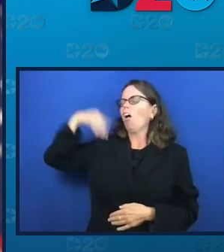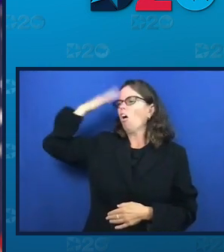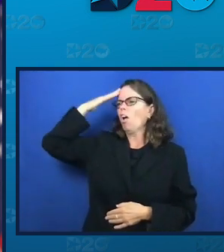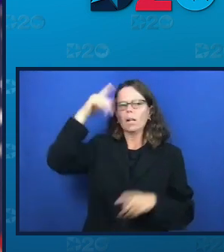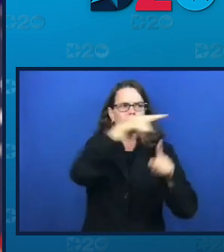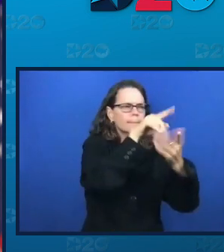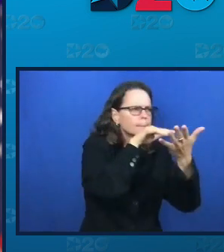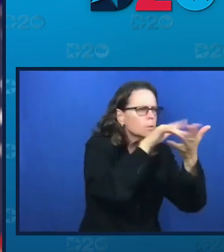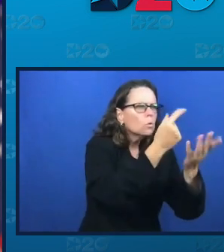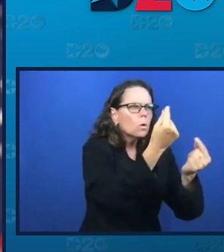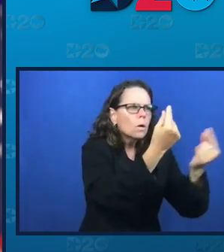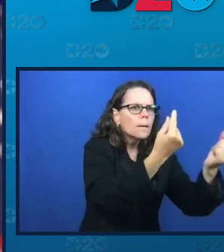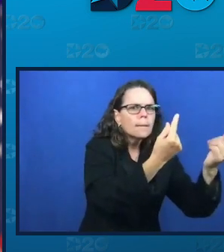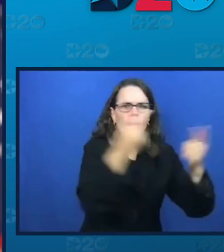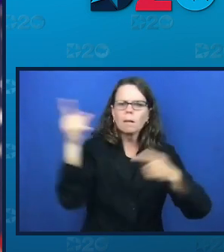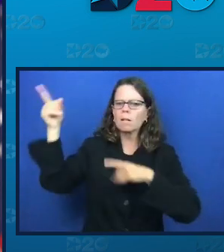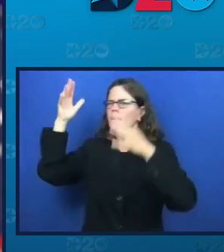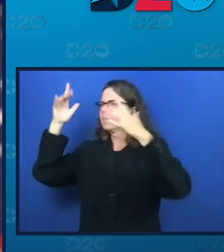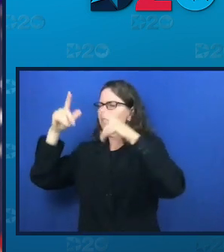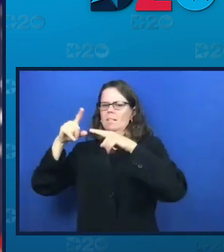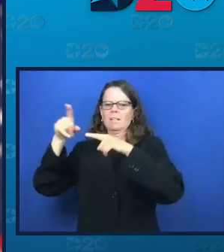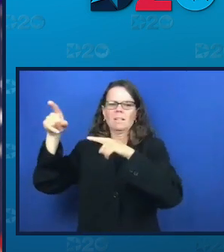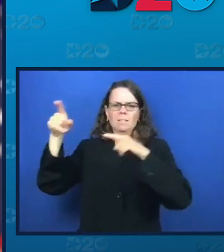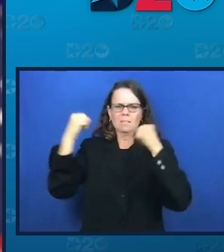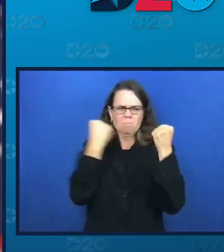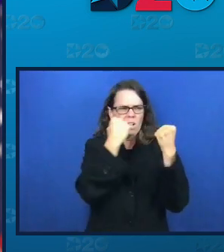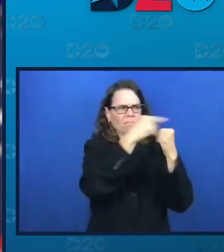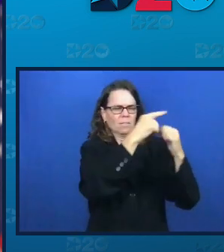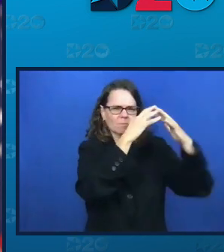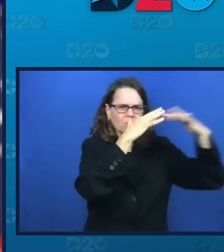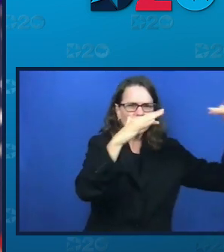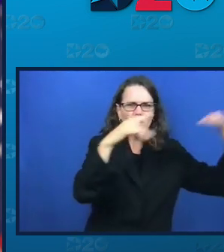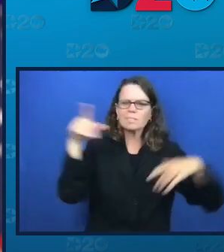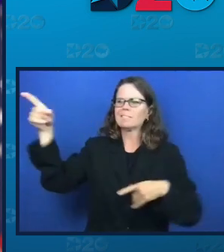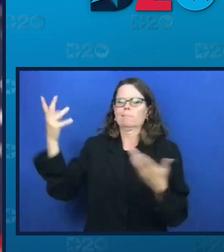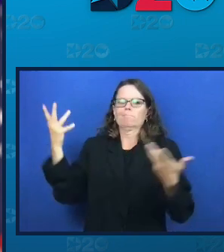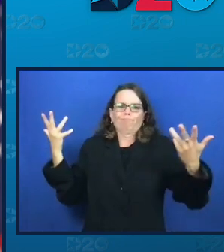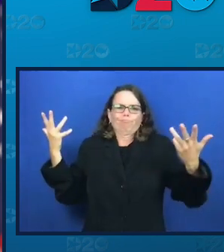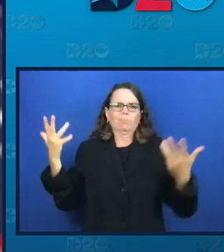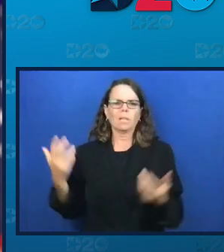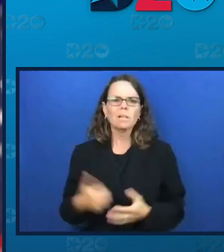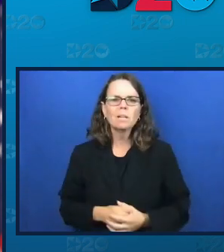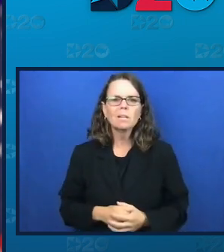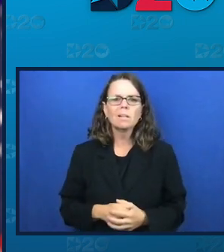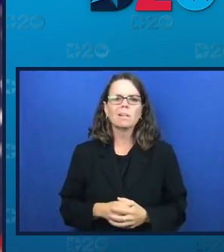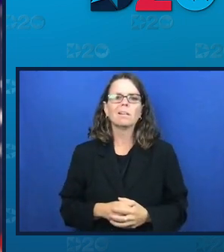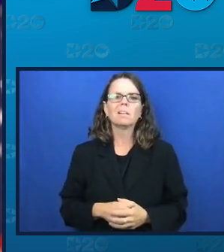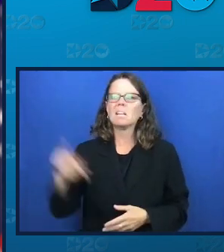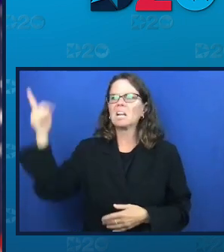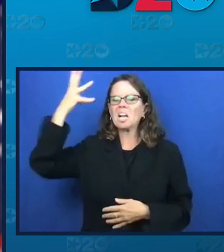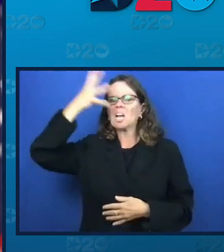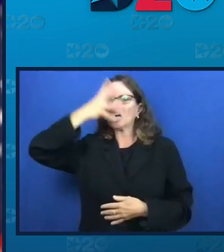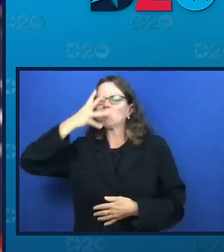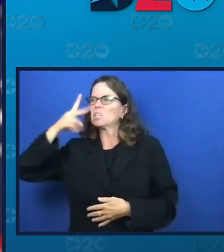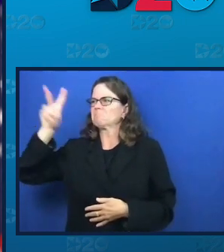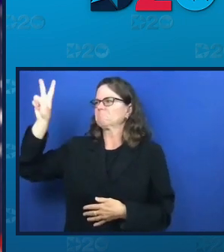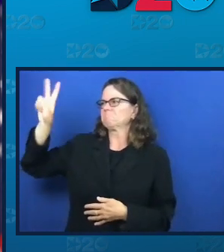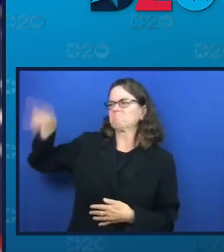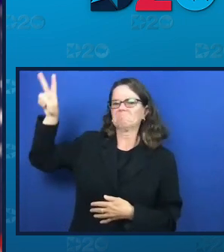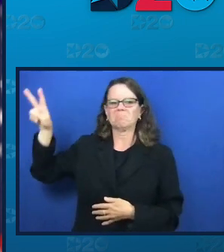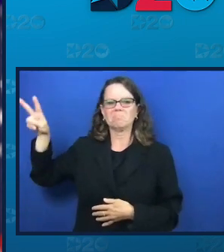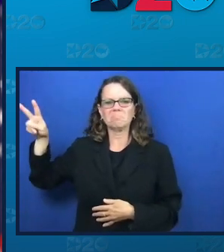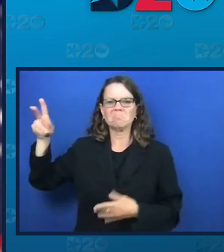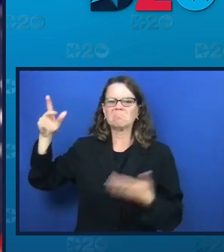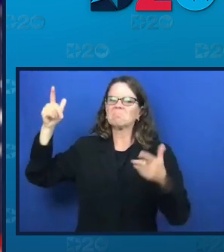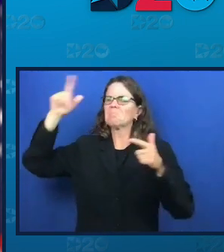diversity. The other looks backwards and sees immigrants as enemies and white supremacists as allies.